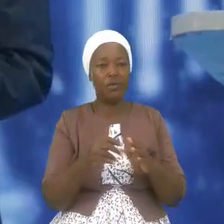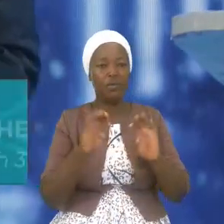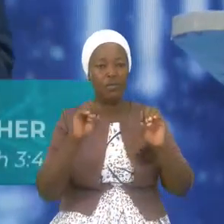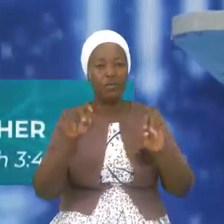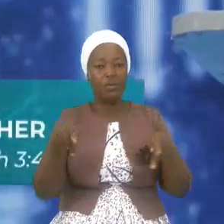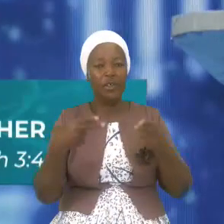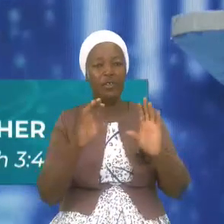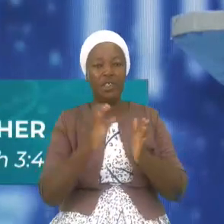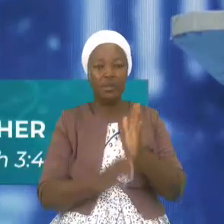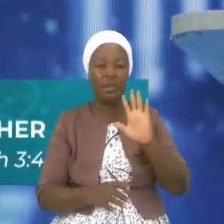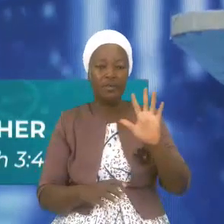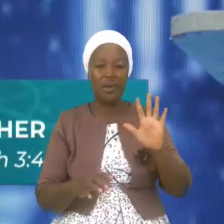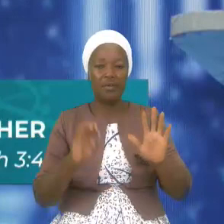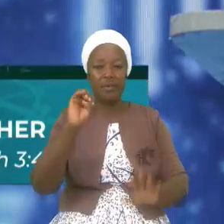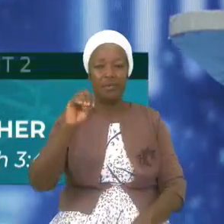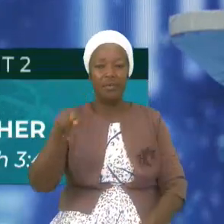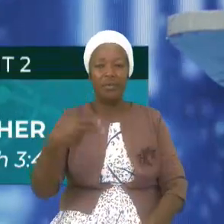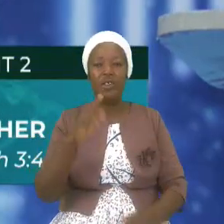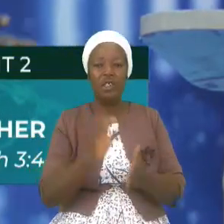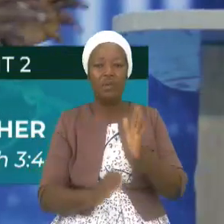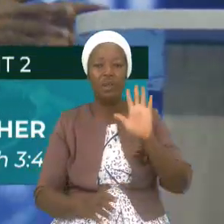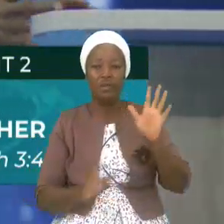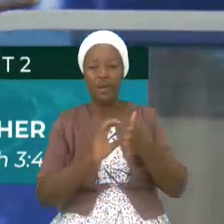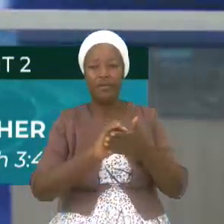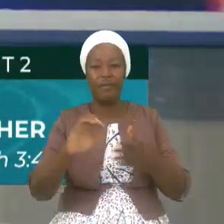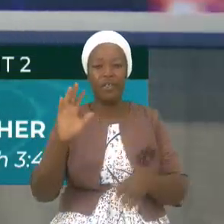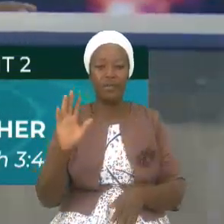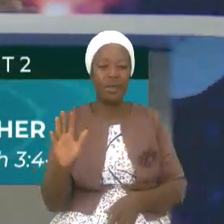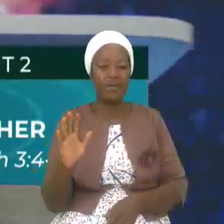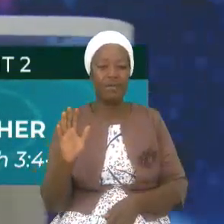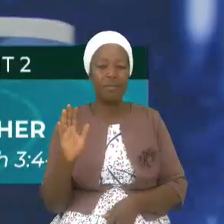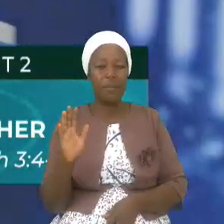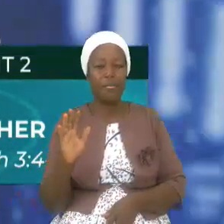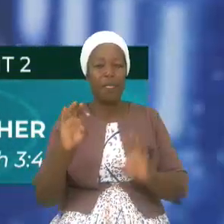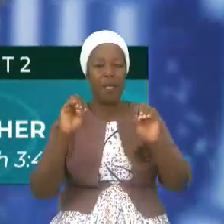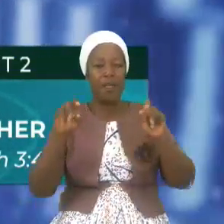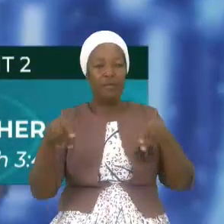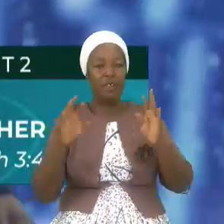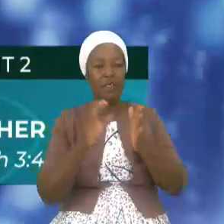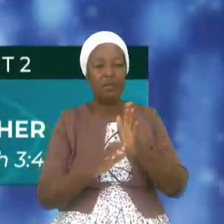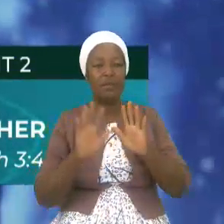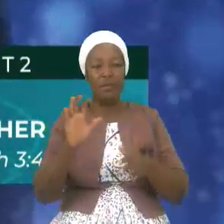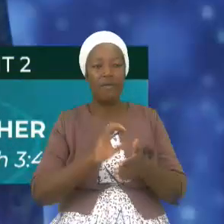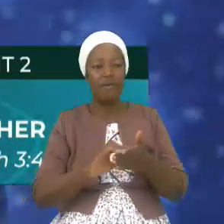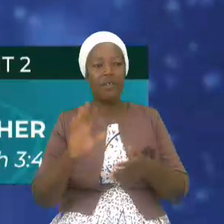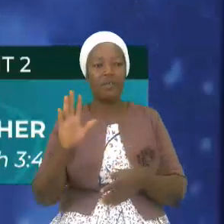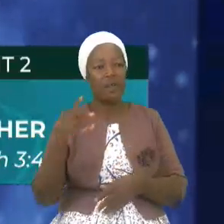chapter 5, reading from verse 5. For this ye know, that no monger,